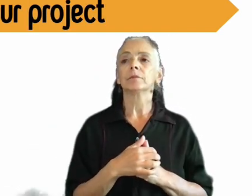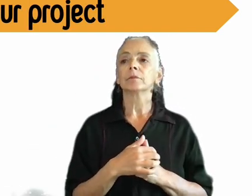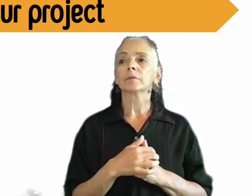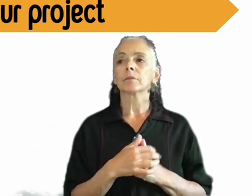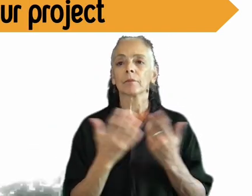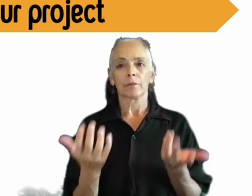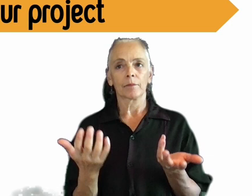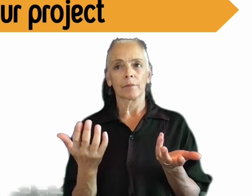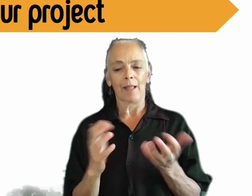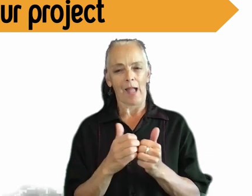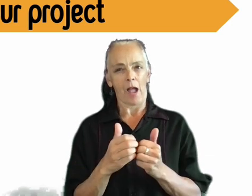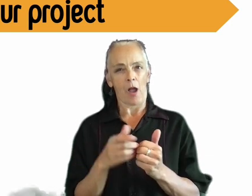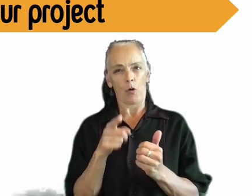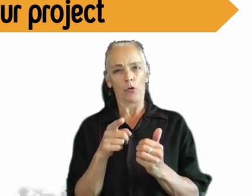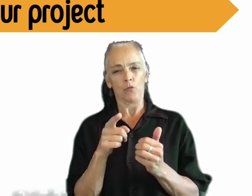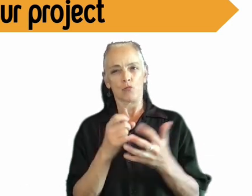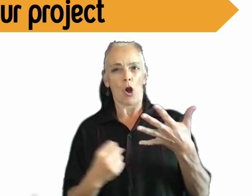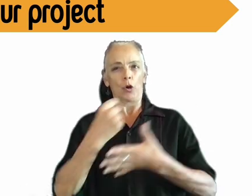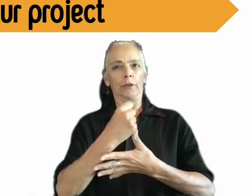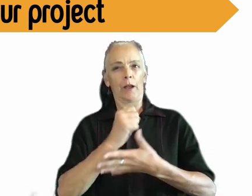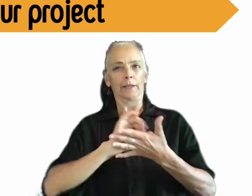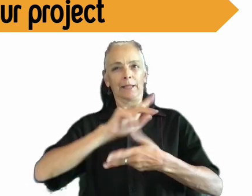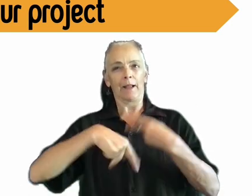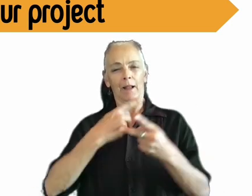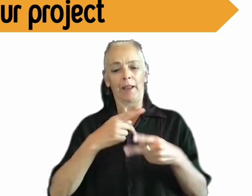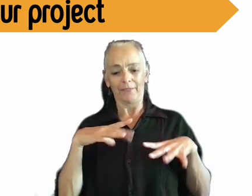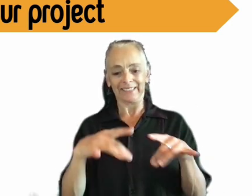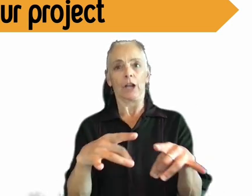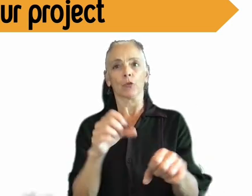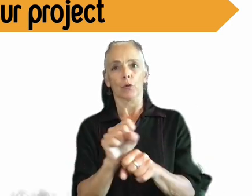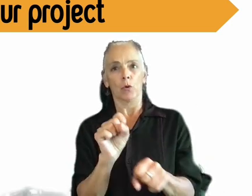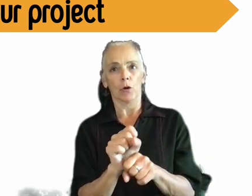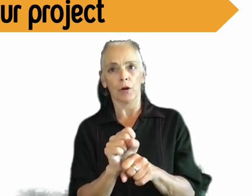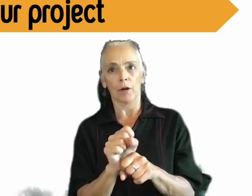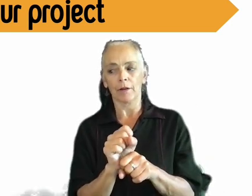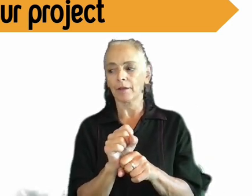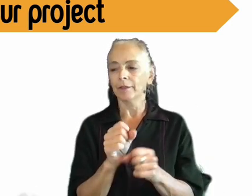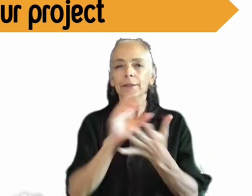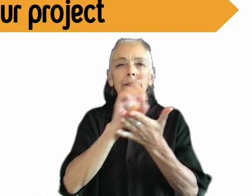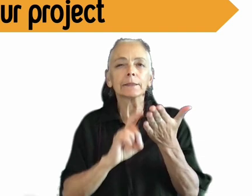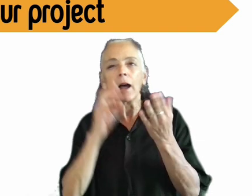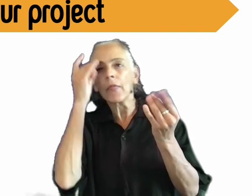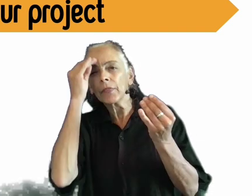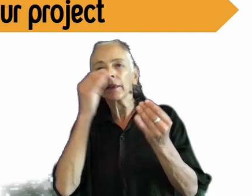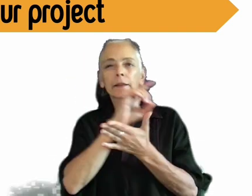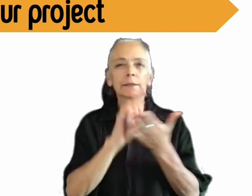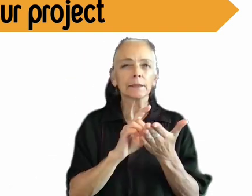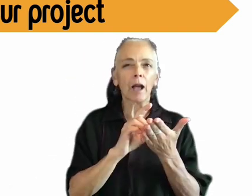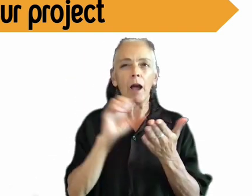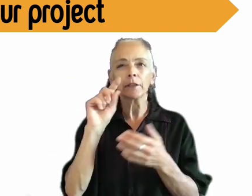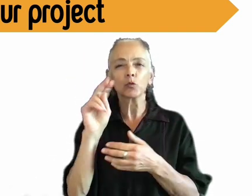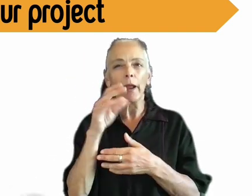so how do you start prioritizing doing that kind of discovery work that that amazing design thinking design strategy kind of